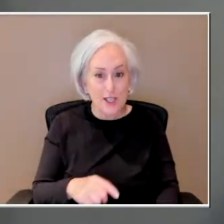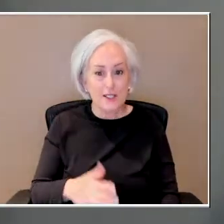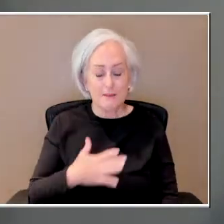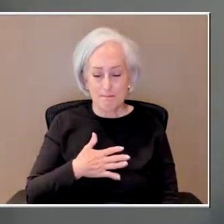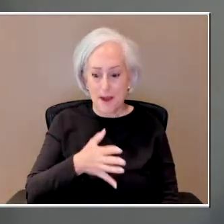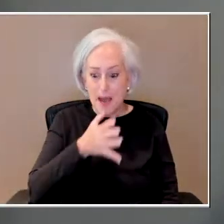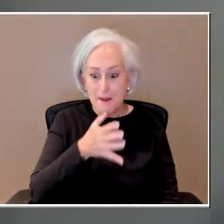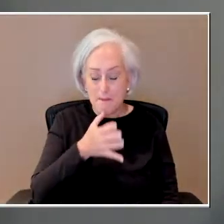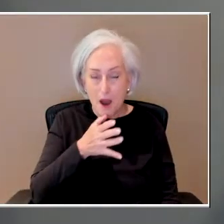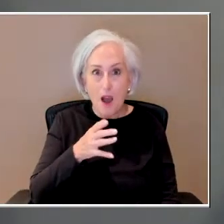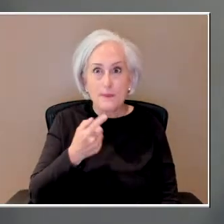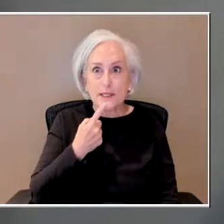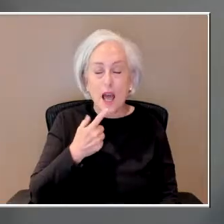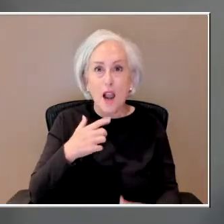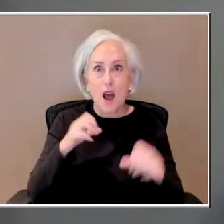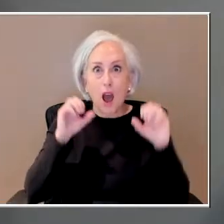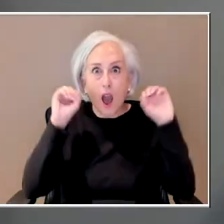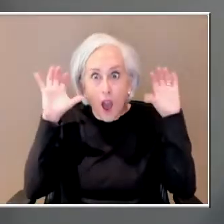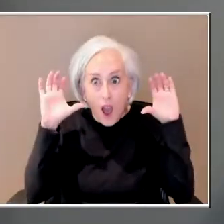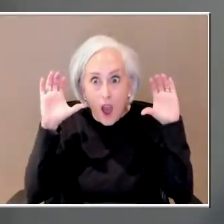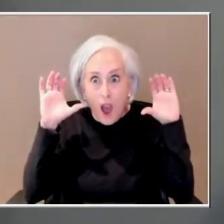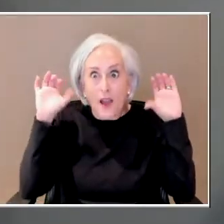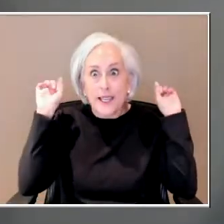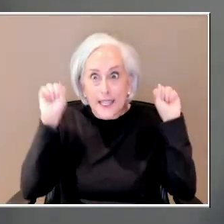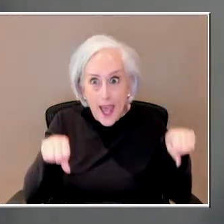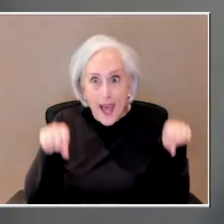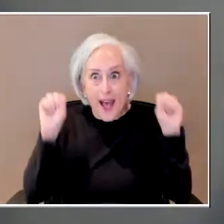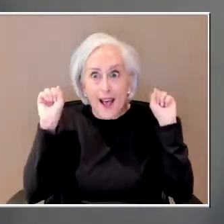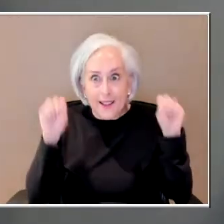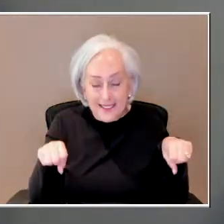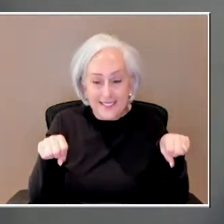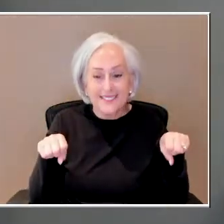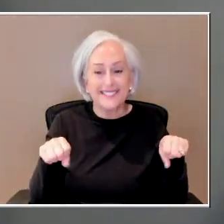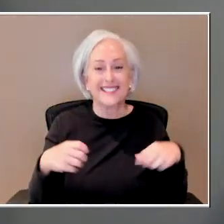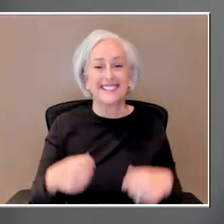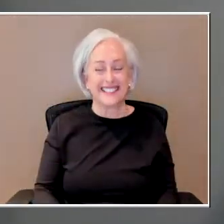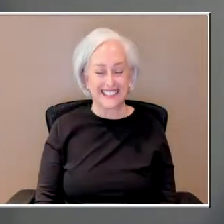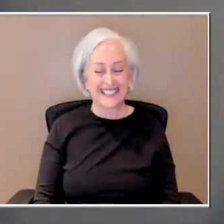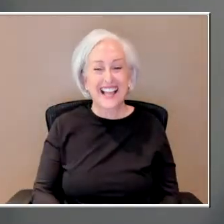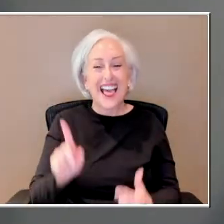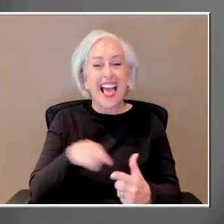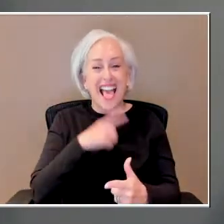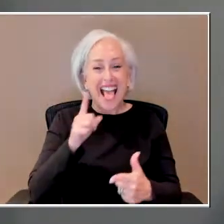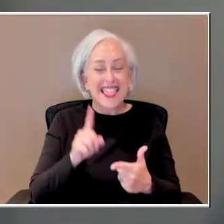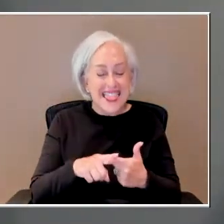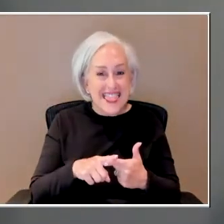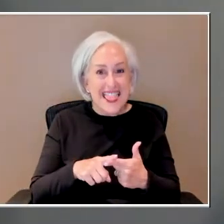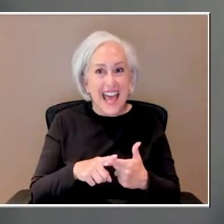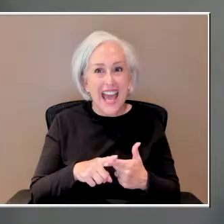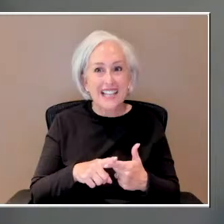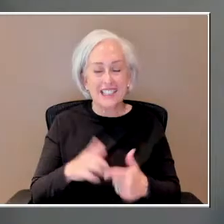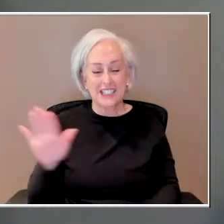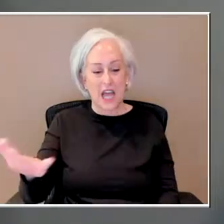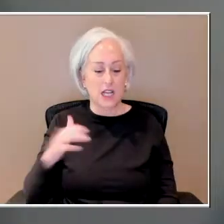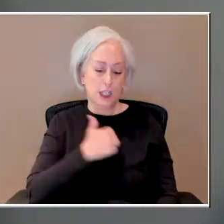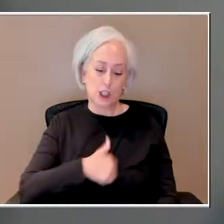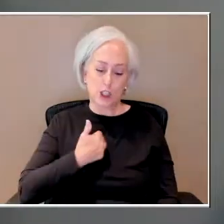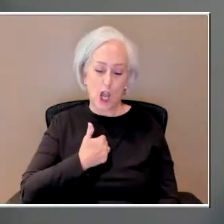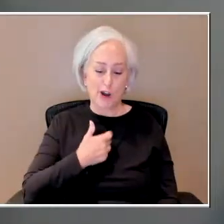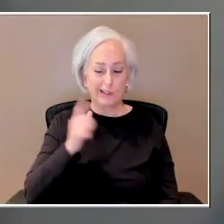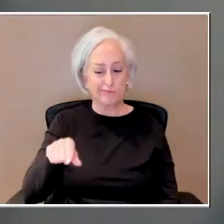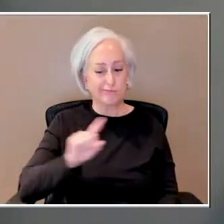mom was like, oh my gosh, yes. And then she's like, sorry guys, I'm going to